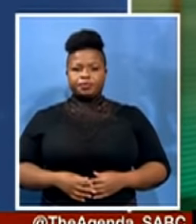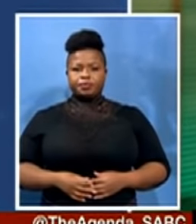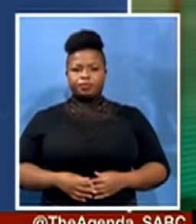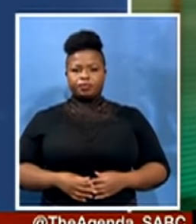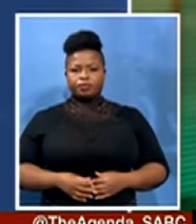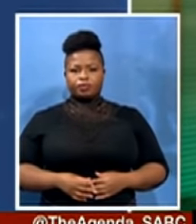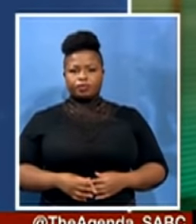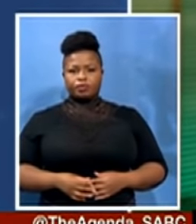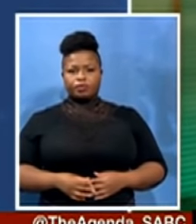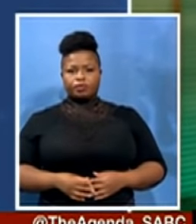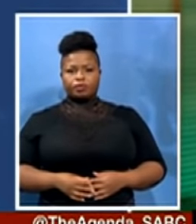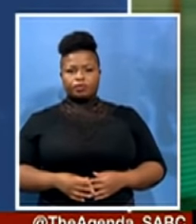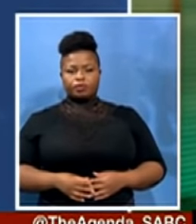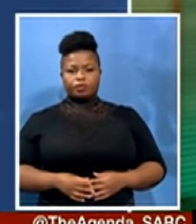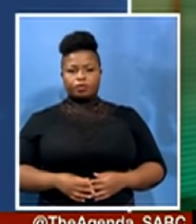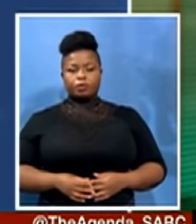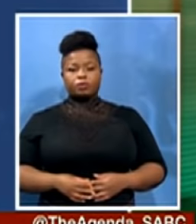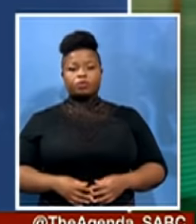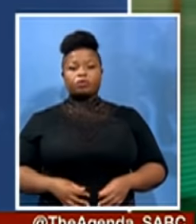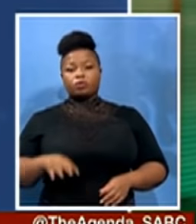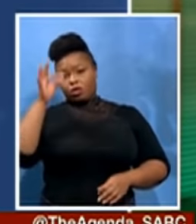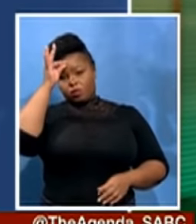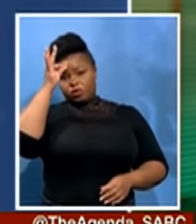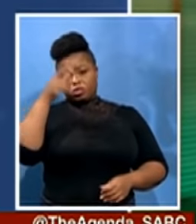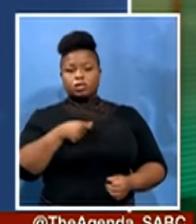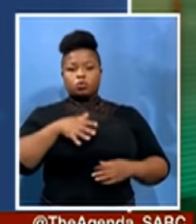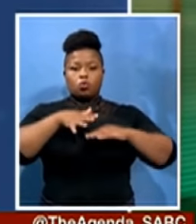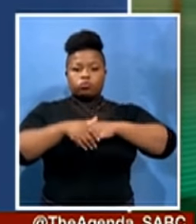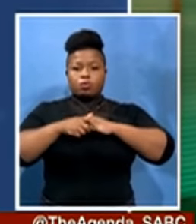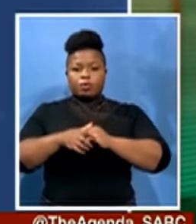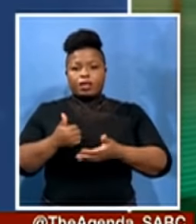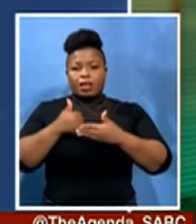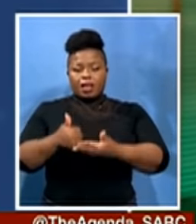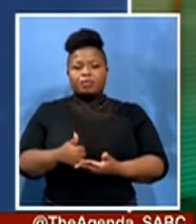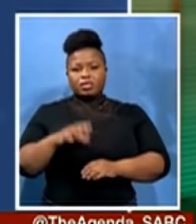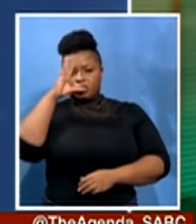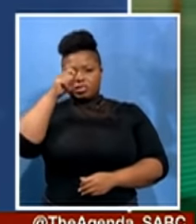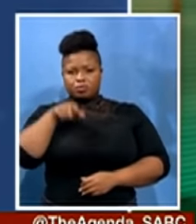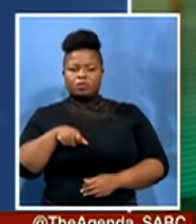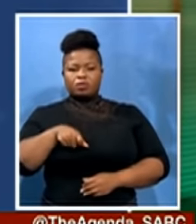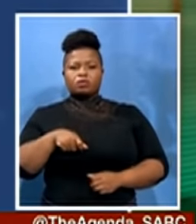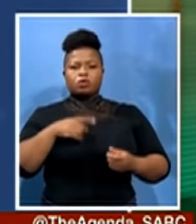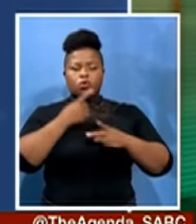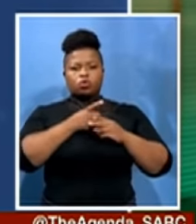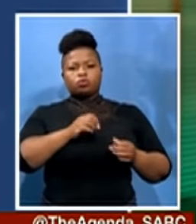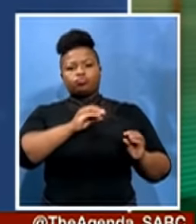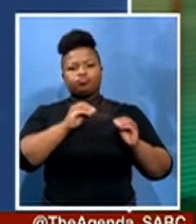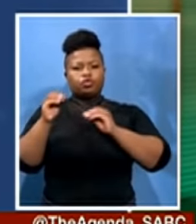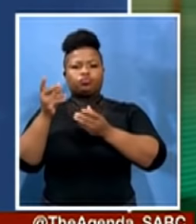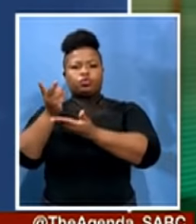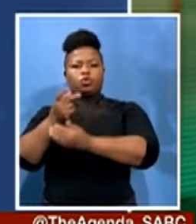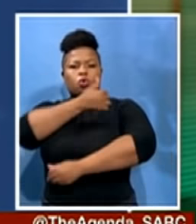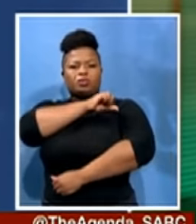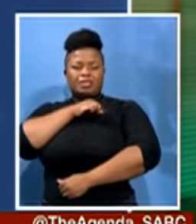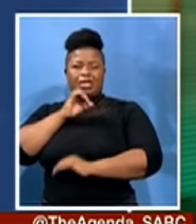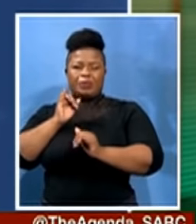Officers administered first aid at the scene, and the suspect was treated and transported to the hospital in critical condition. He died